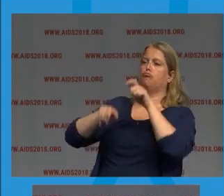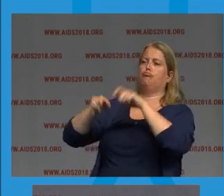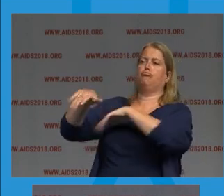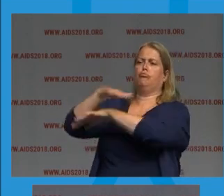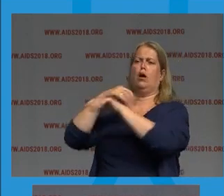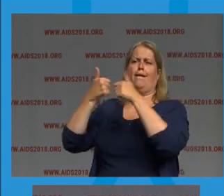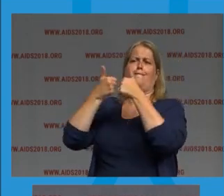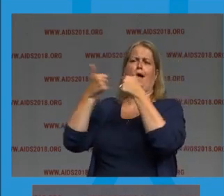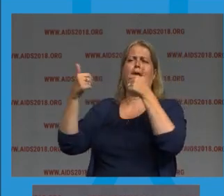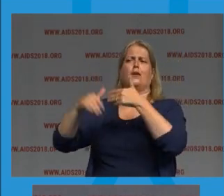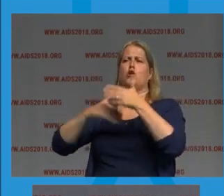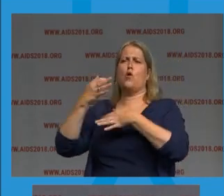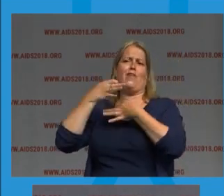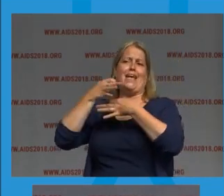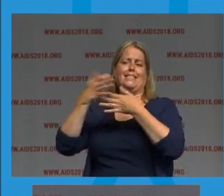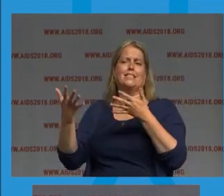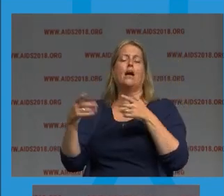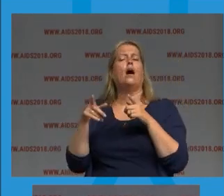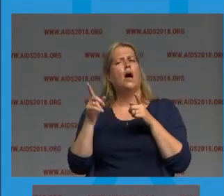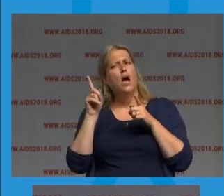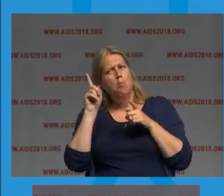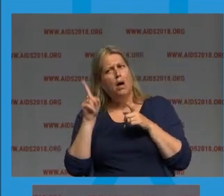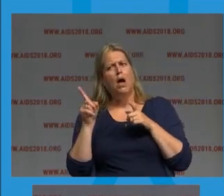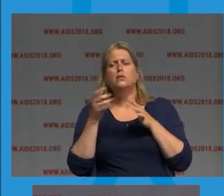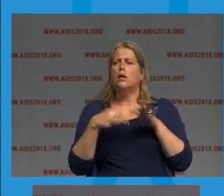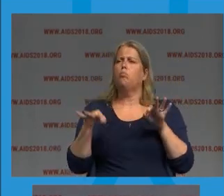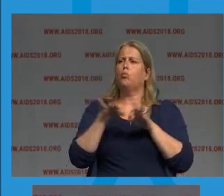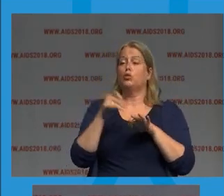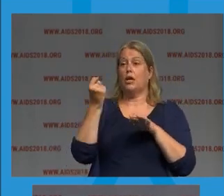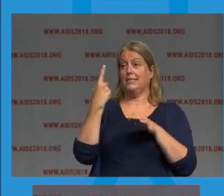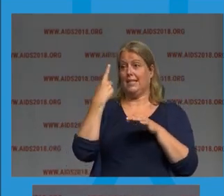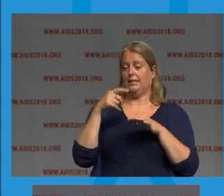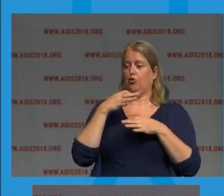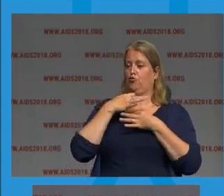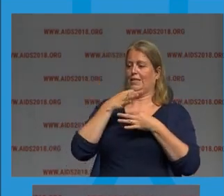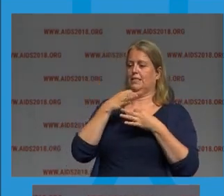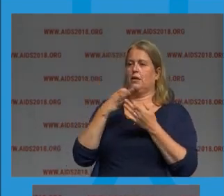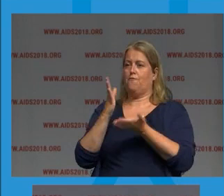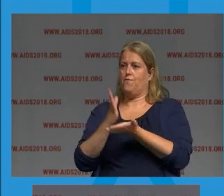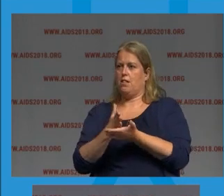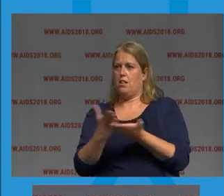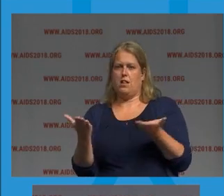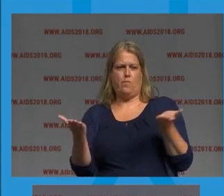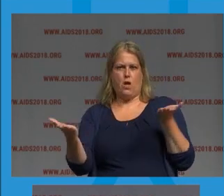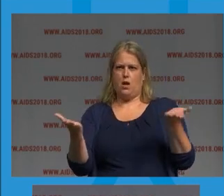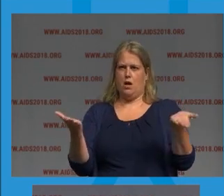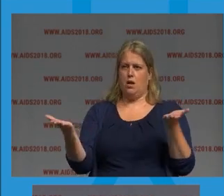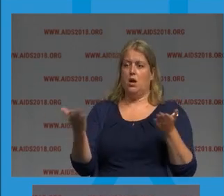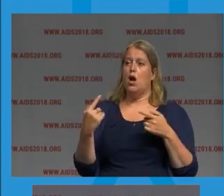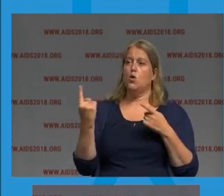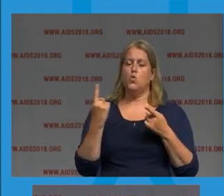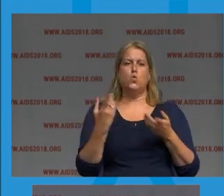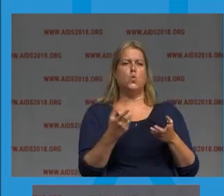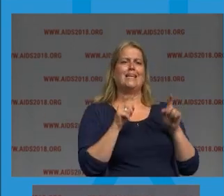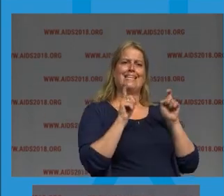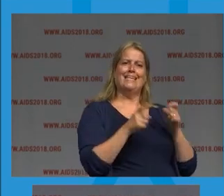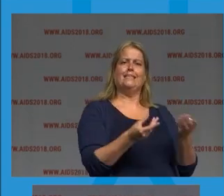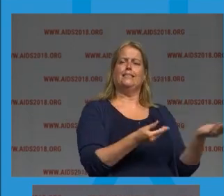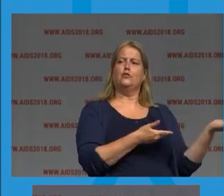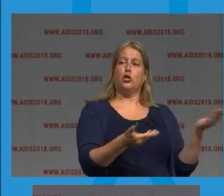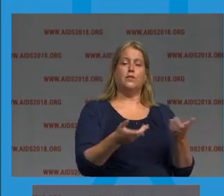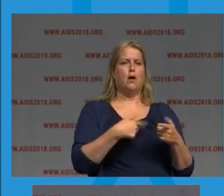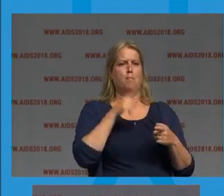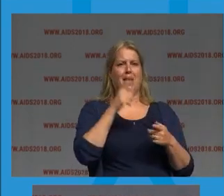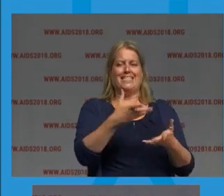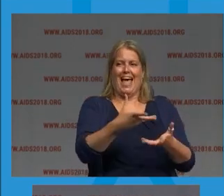and Eastern Africa, it is important to understand whose risks are real and who is deserving and who actually needs these